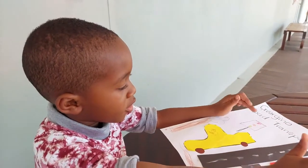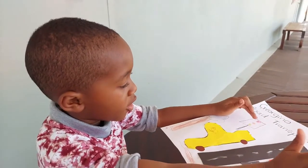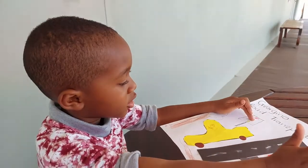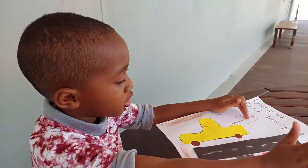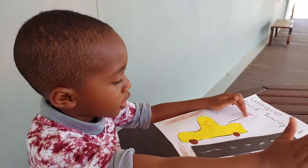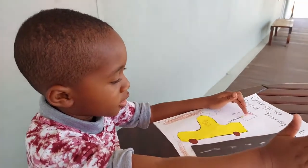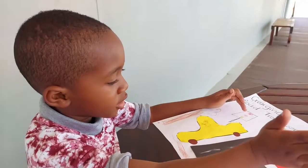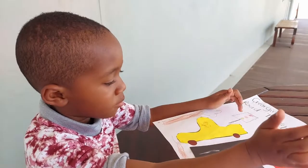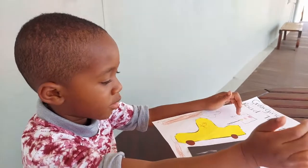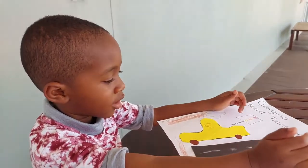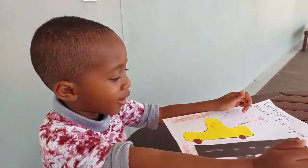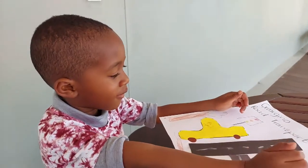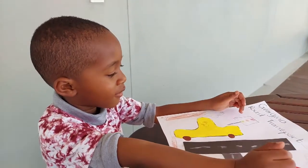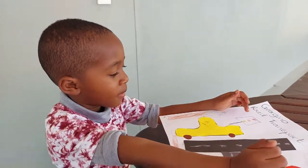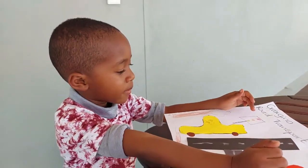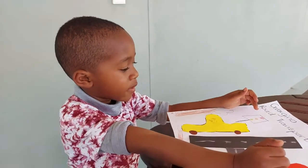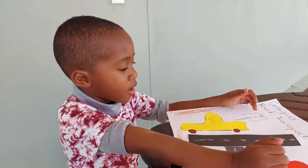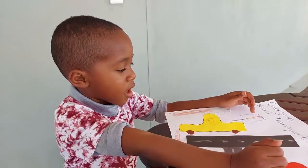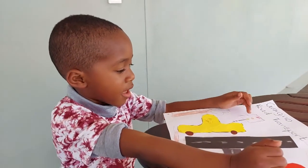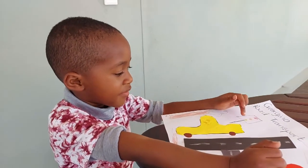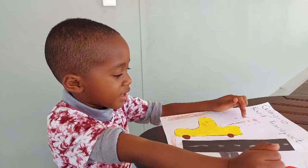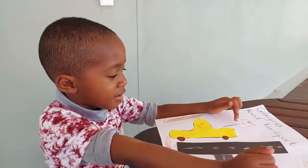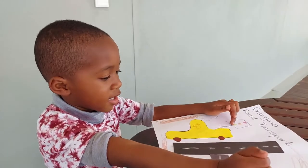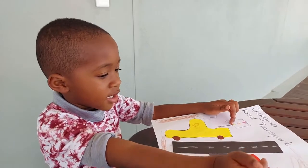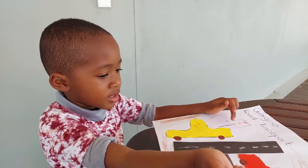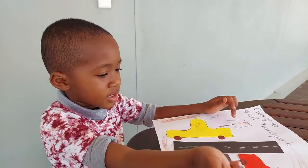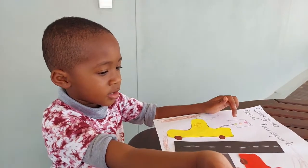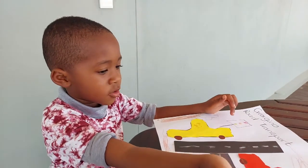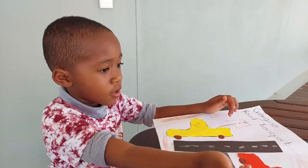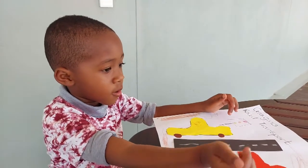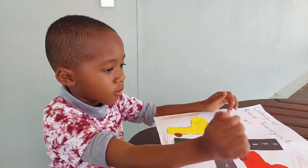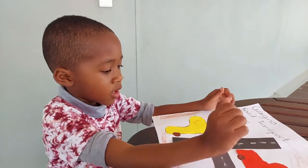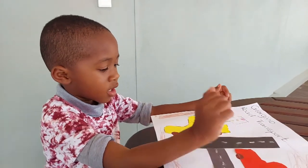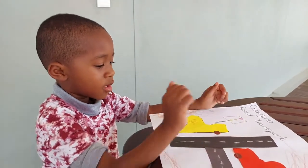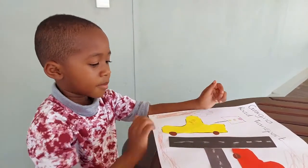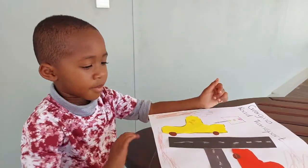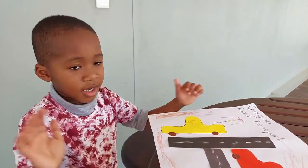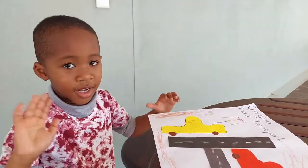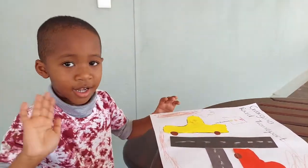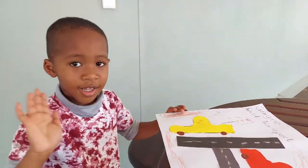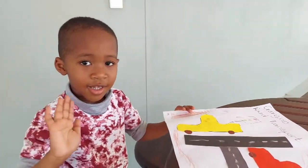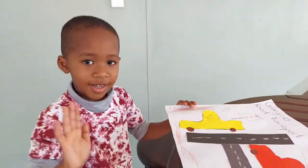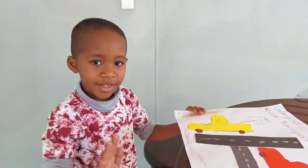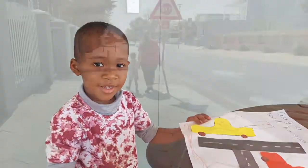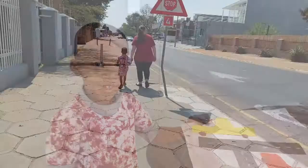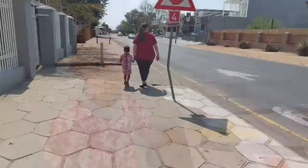And the other car says you can't. And the green light says go. Bye.